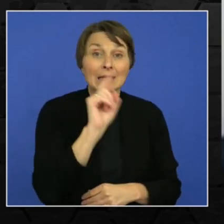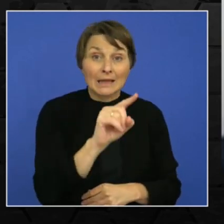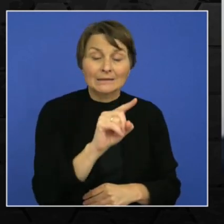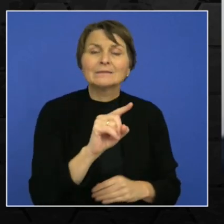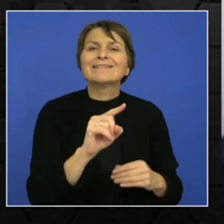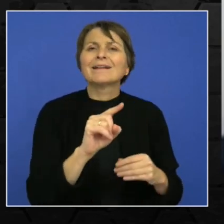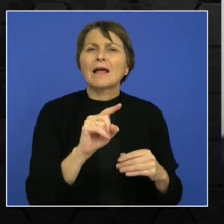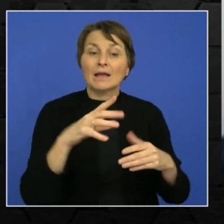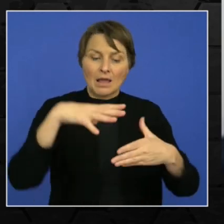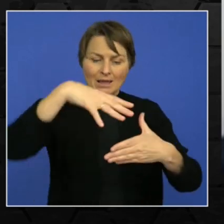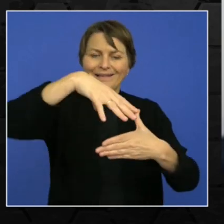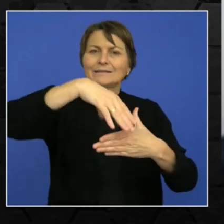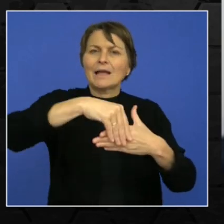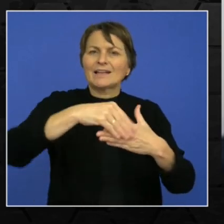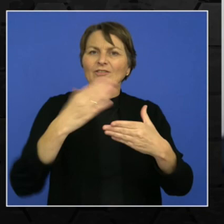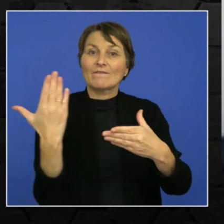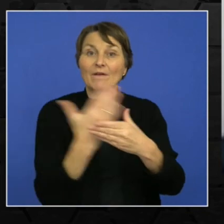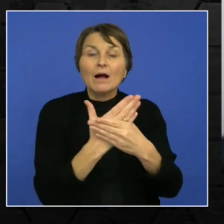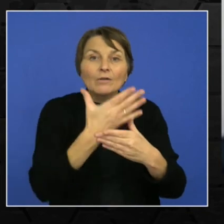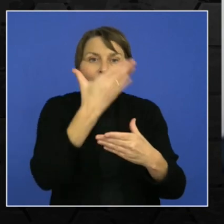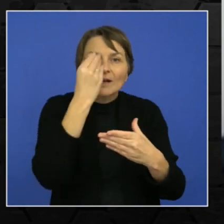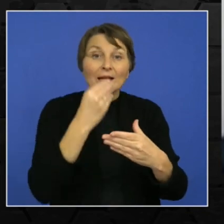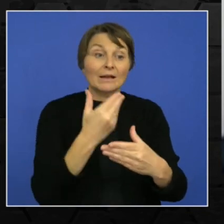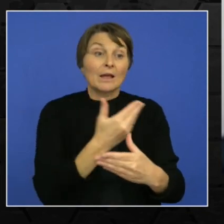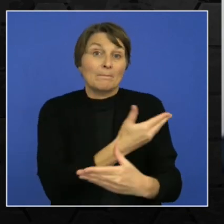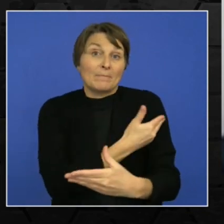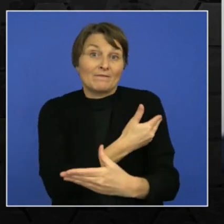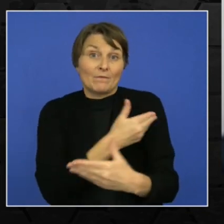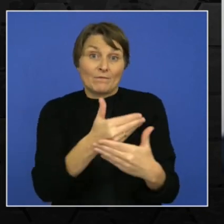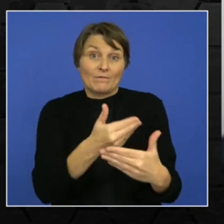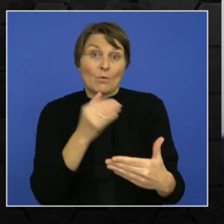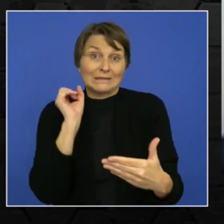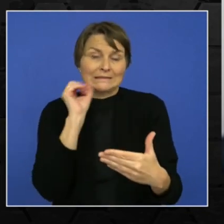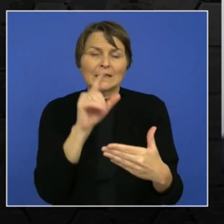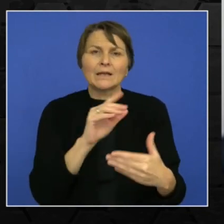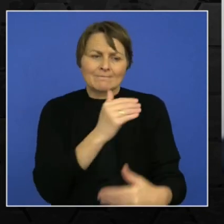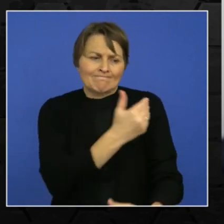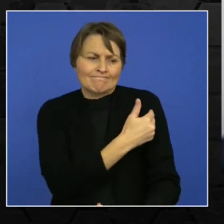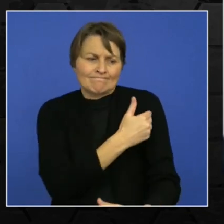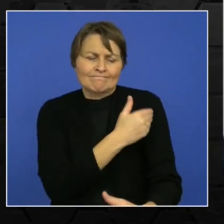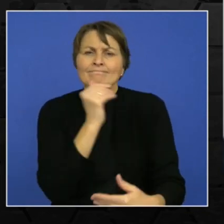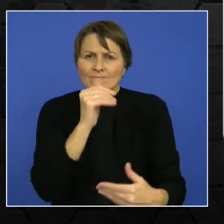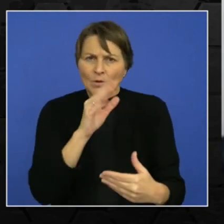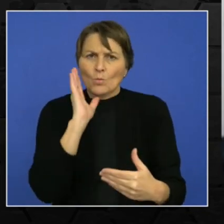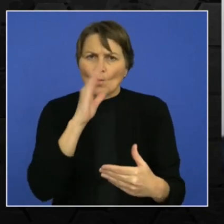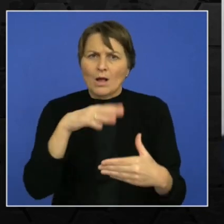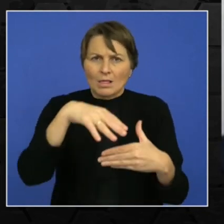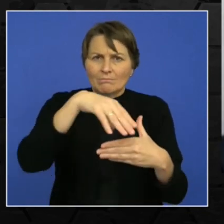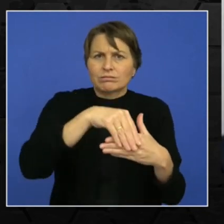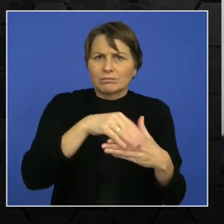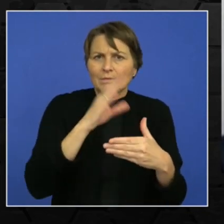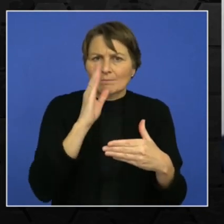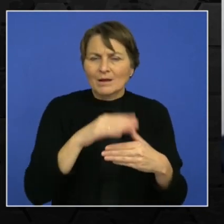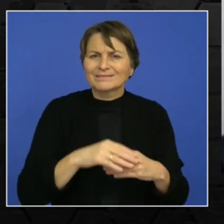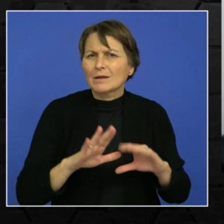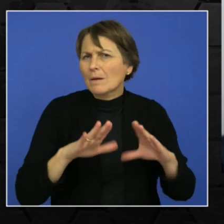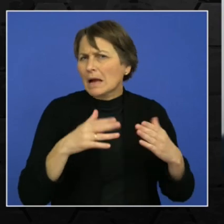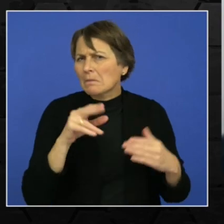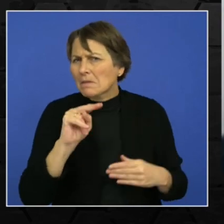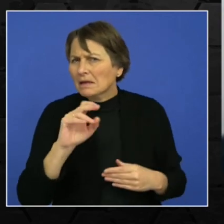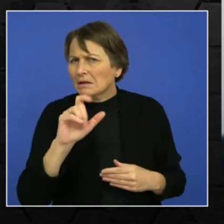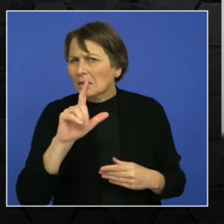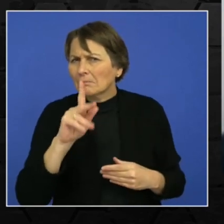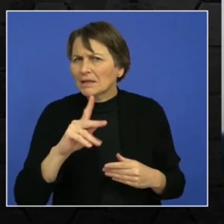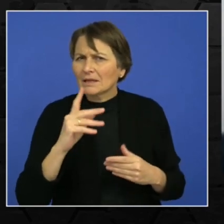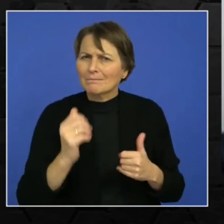to do it. So what is one application, in your opinion, that is using NLP to its full potential these days?